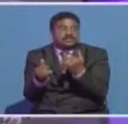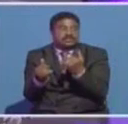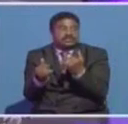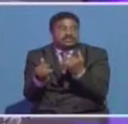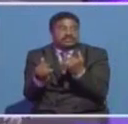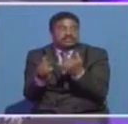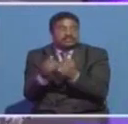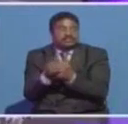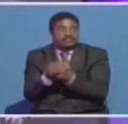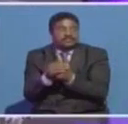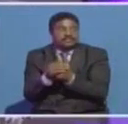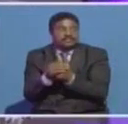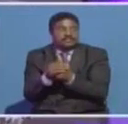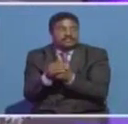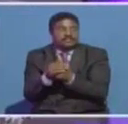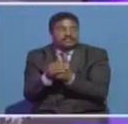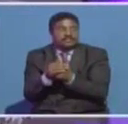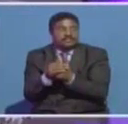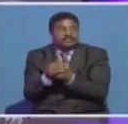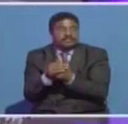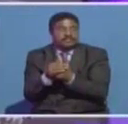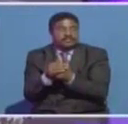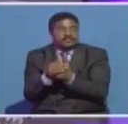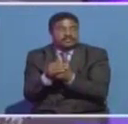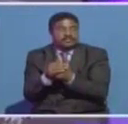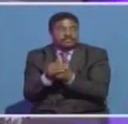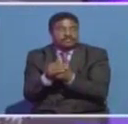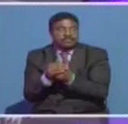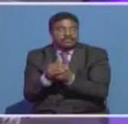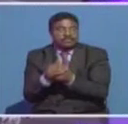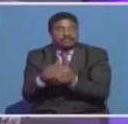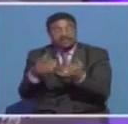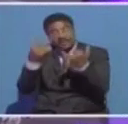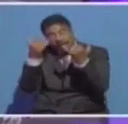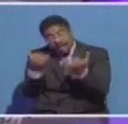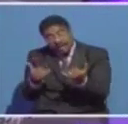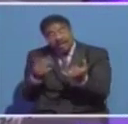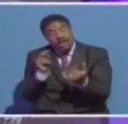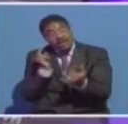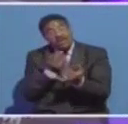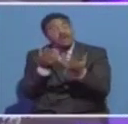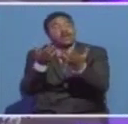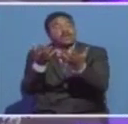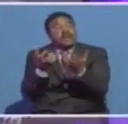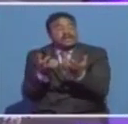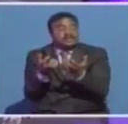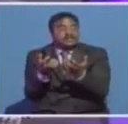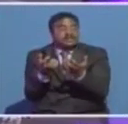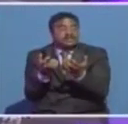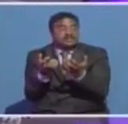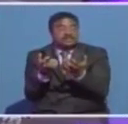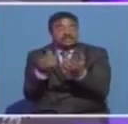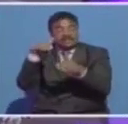unit, so to speak. And for now, we are working with other sector ministries that already have officers in